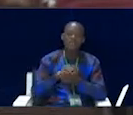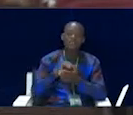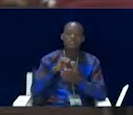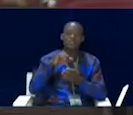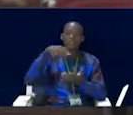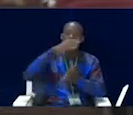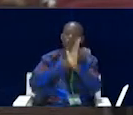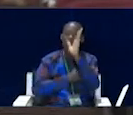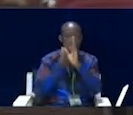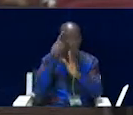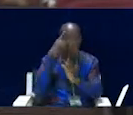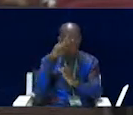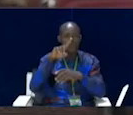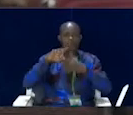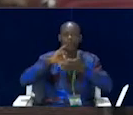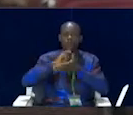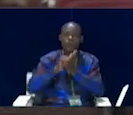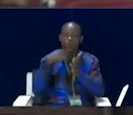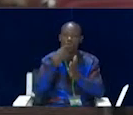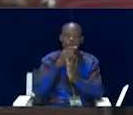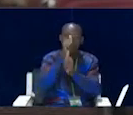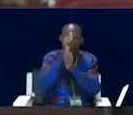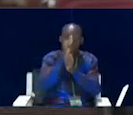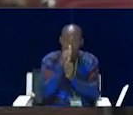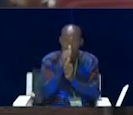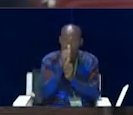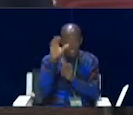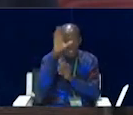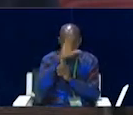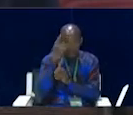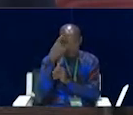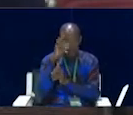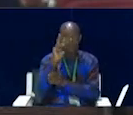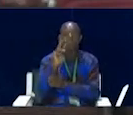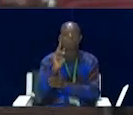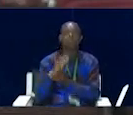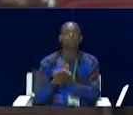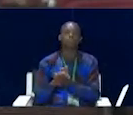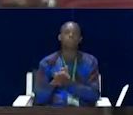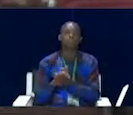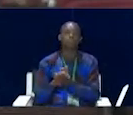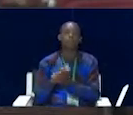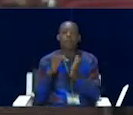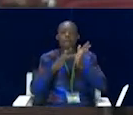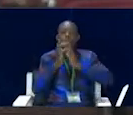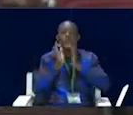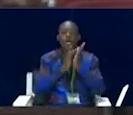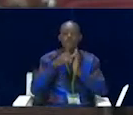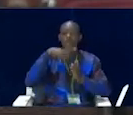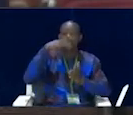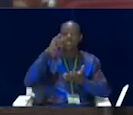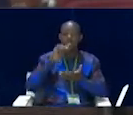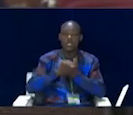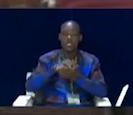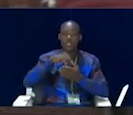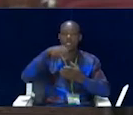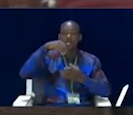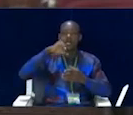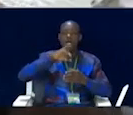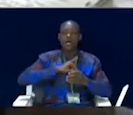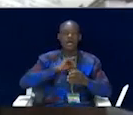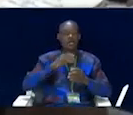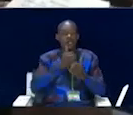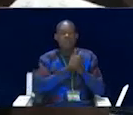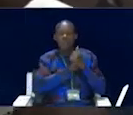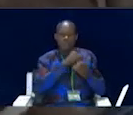must believe. Praise the Lord. Bible says in Mark 11 verse 24, I love that